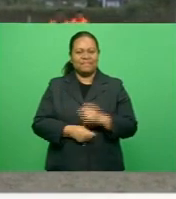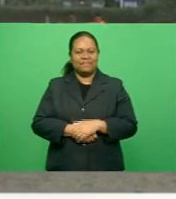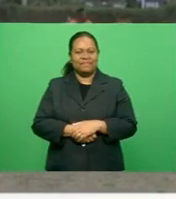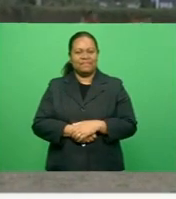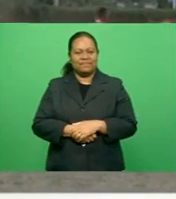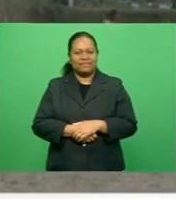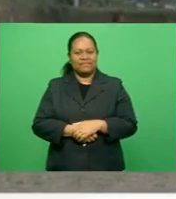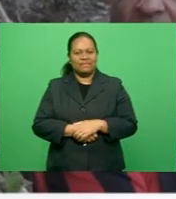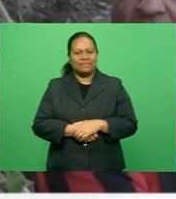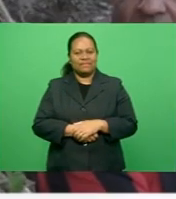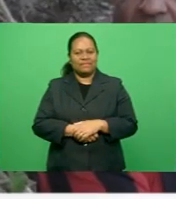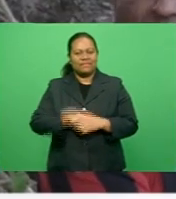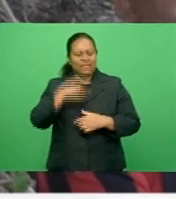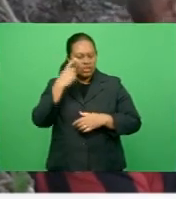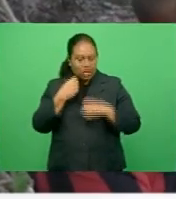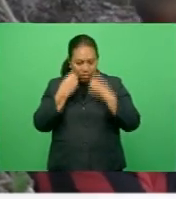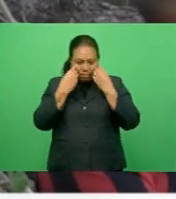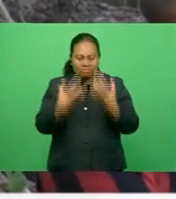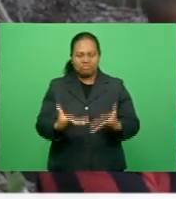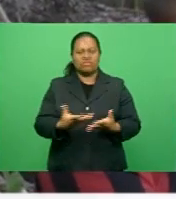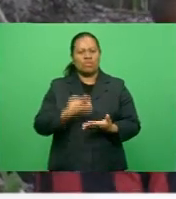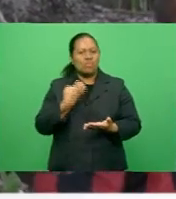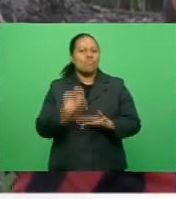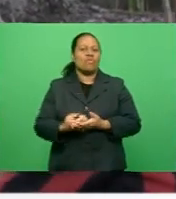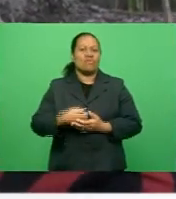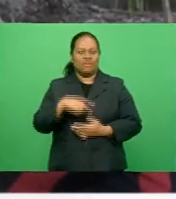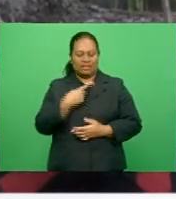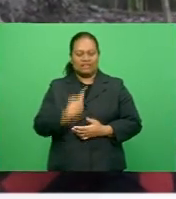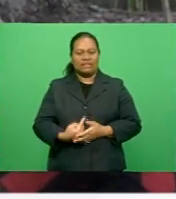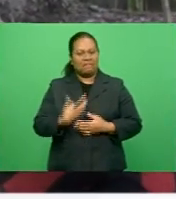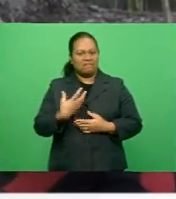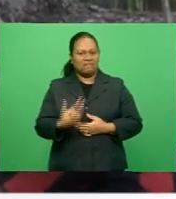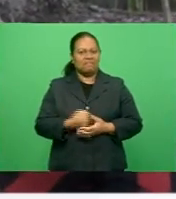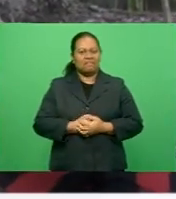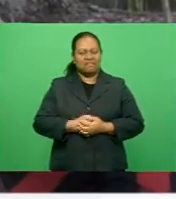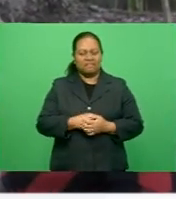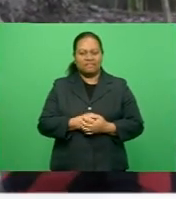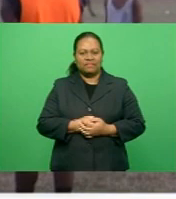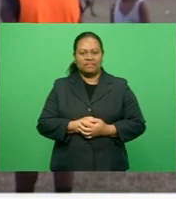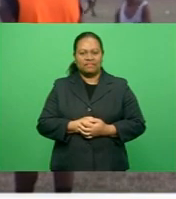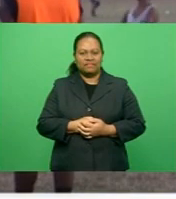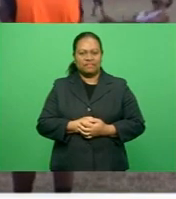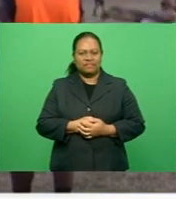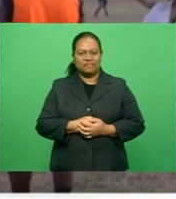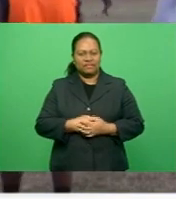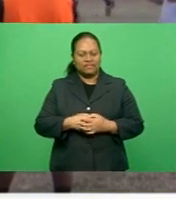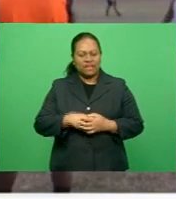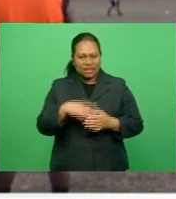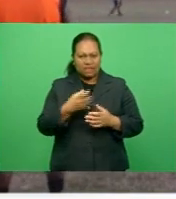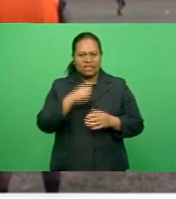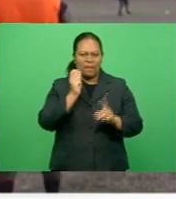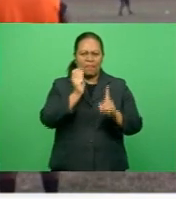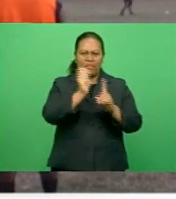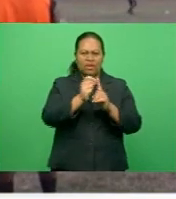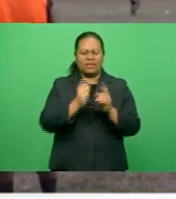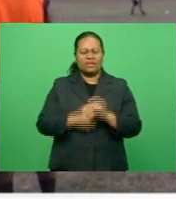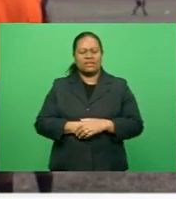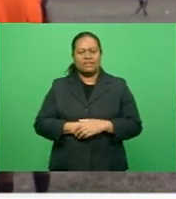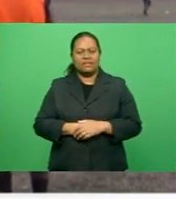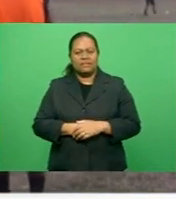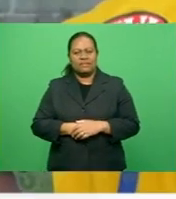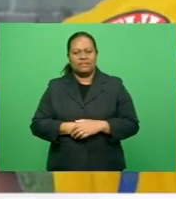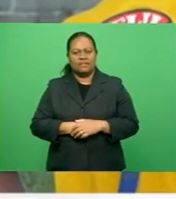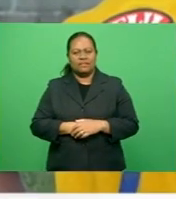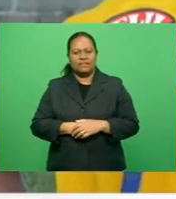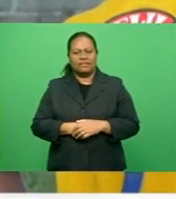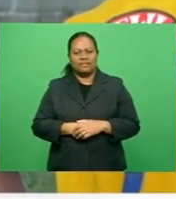and they will try and prove themselves because they want to get points so that they can get away from promotion and